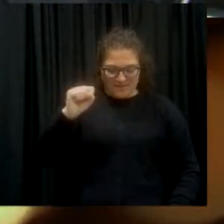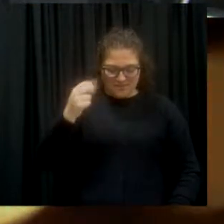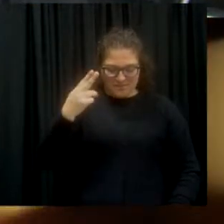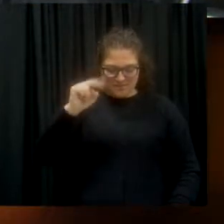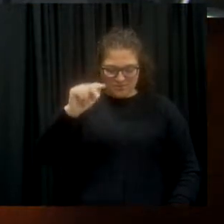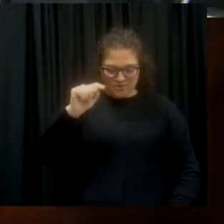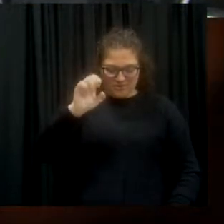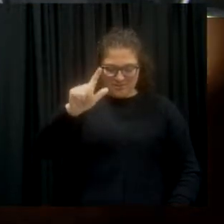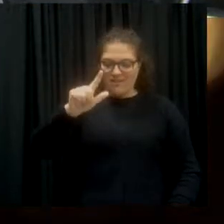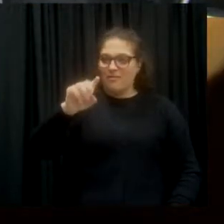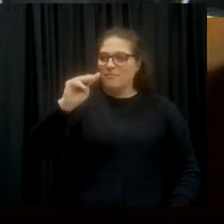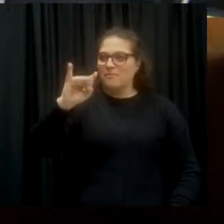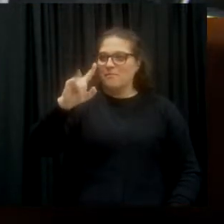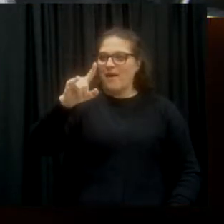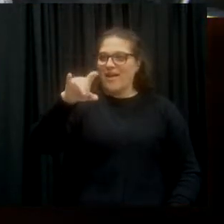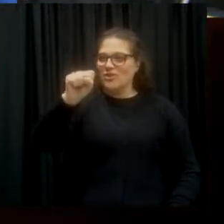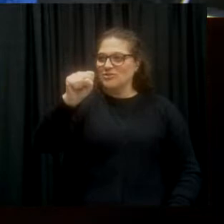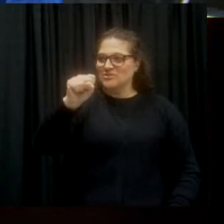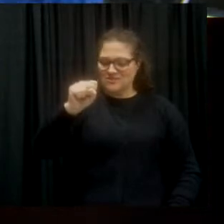Chantel Miles.